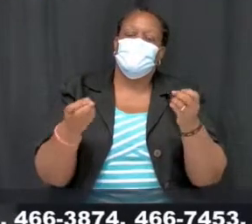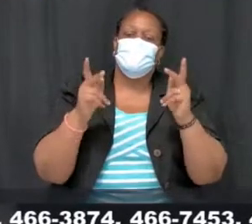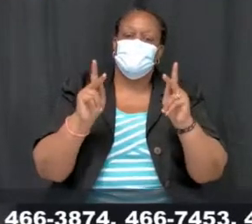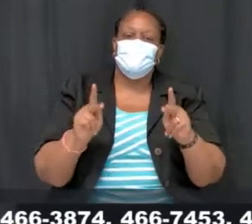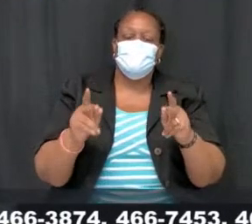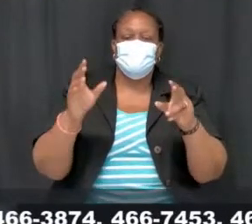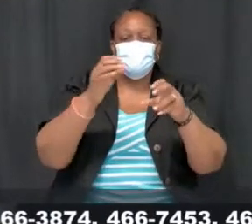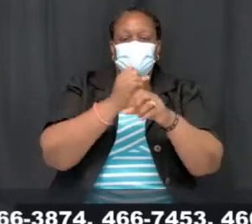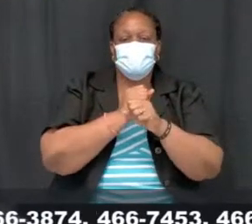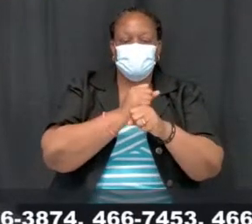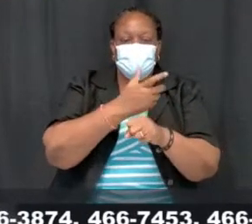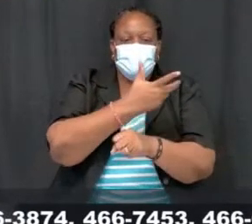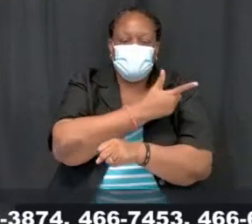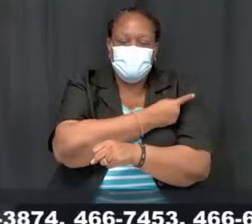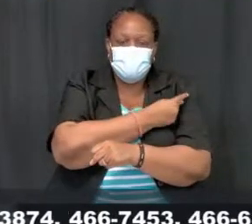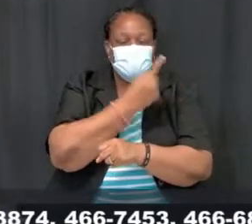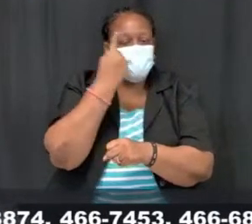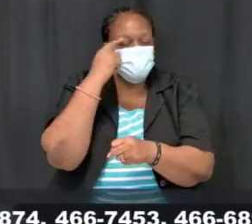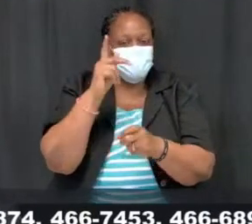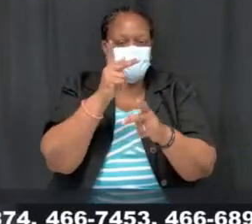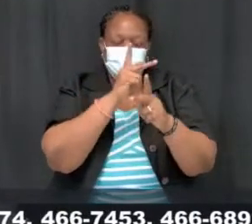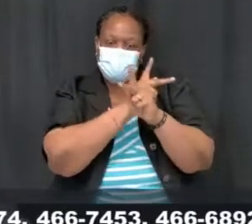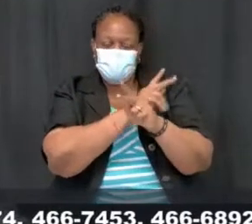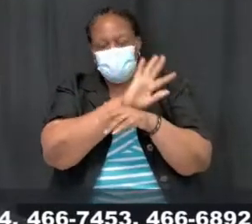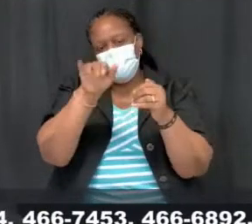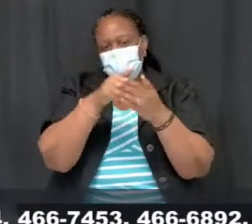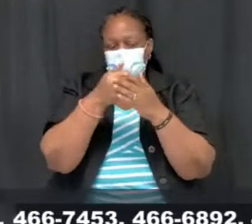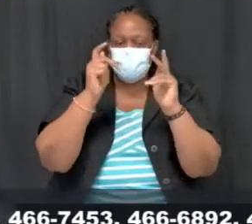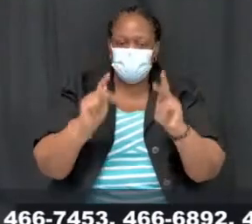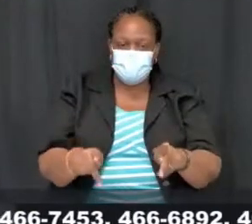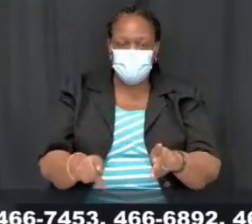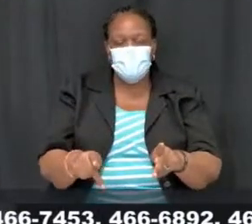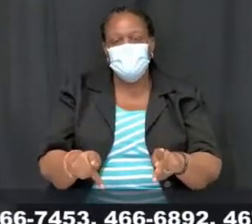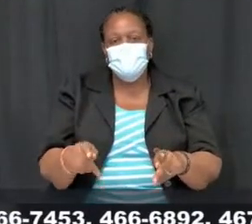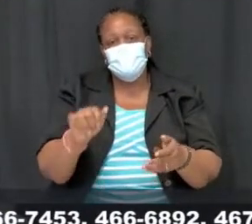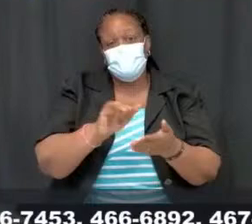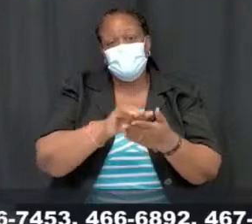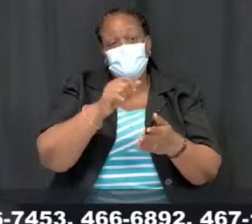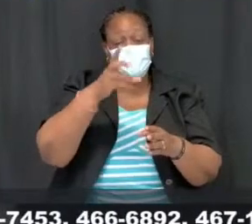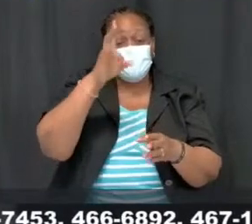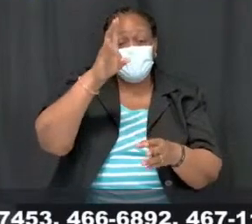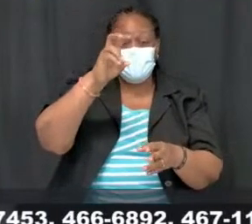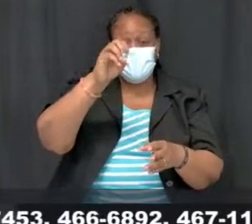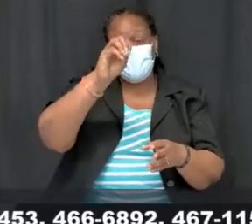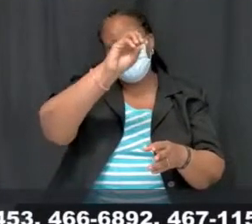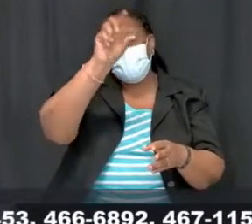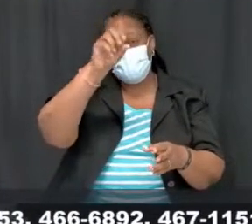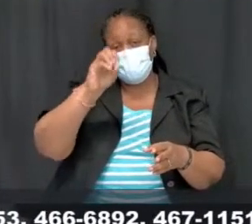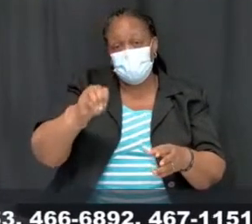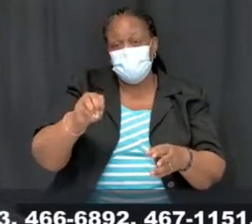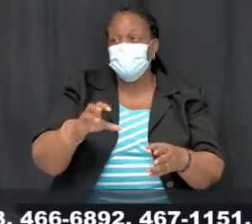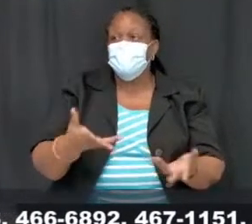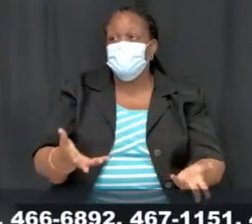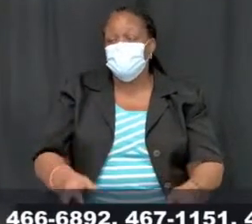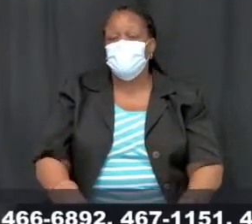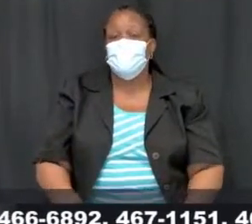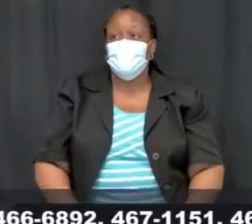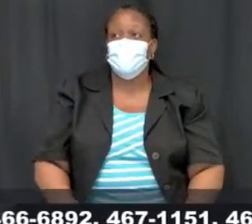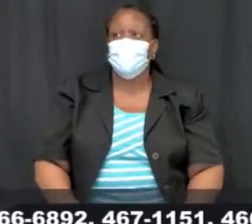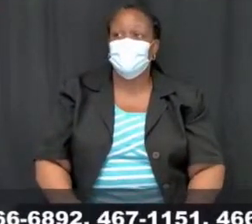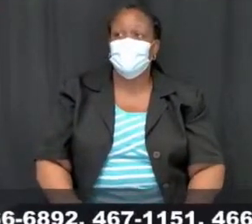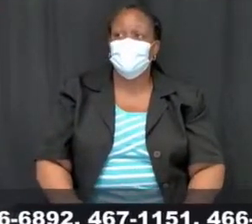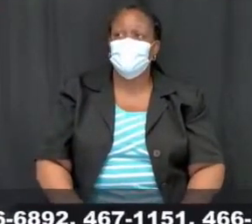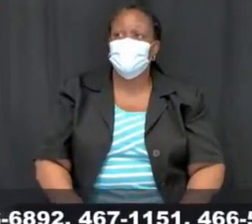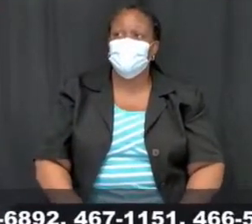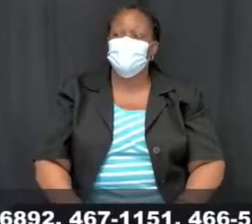second one is related to the Pfizer vaccines that we will receive from the